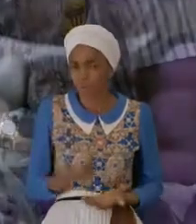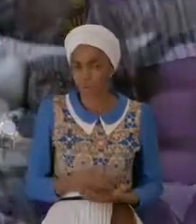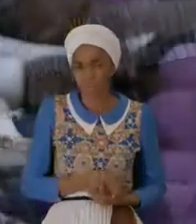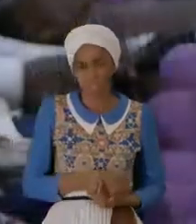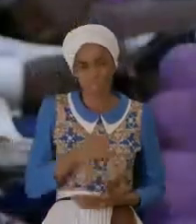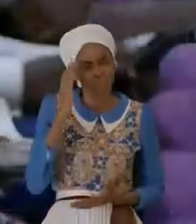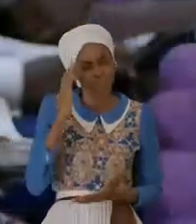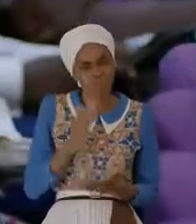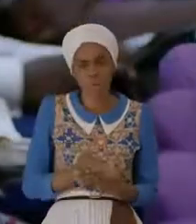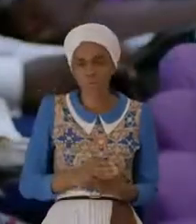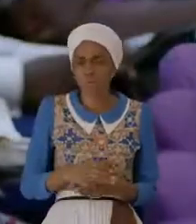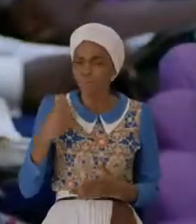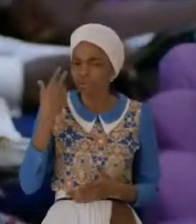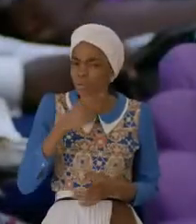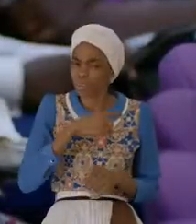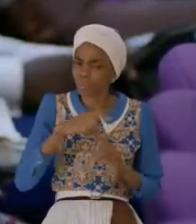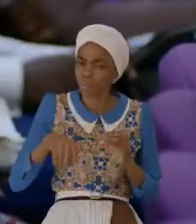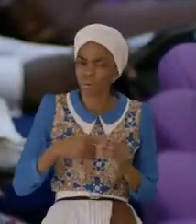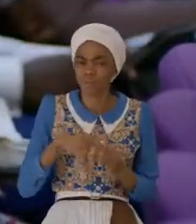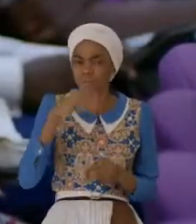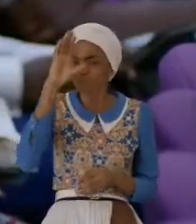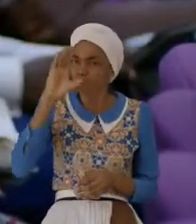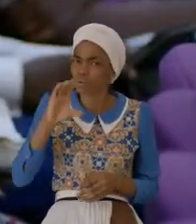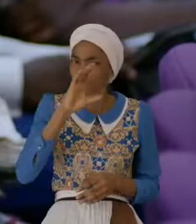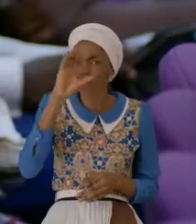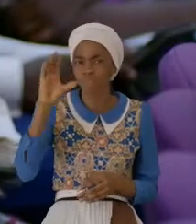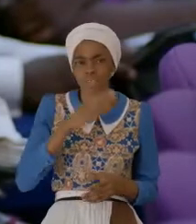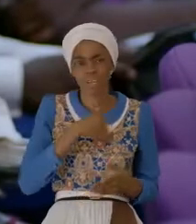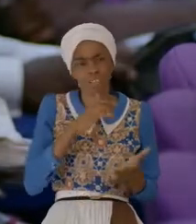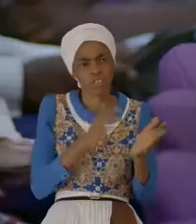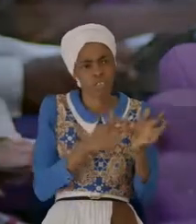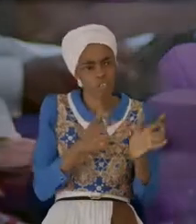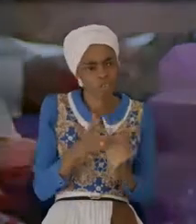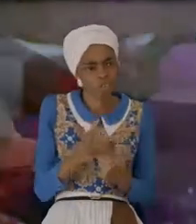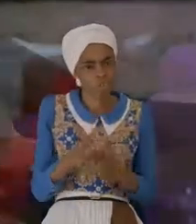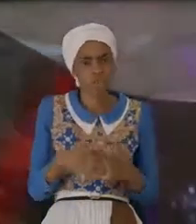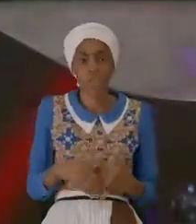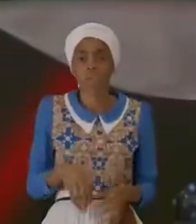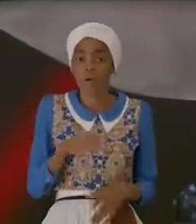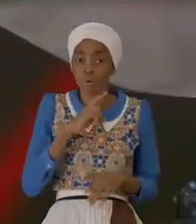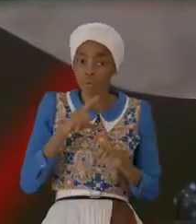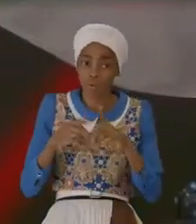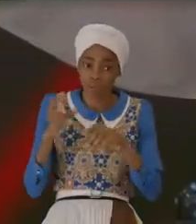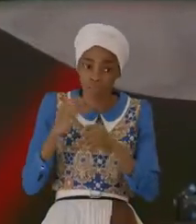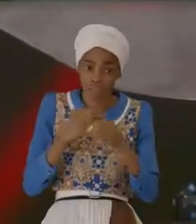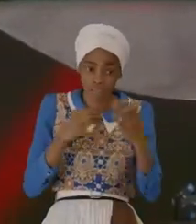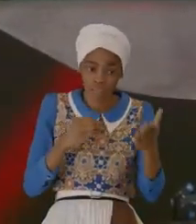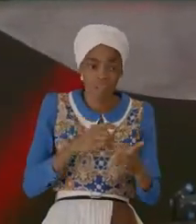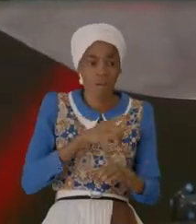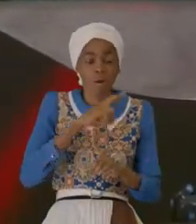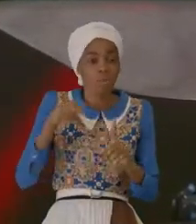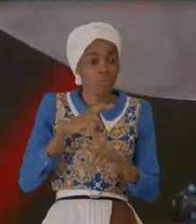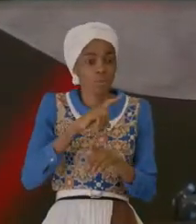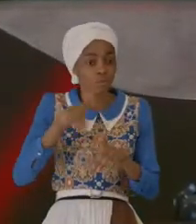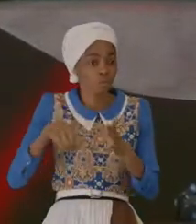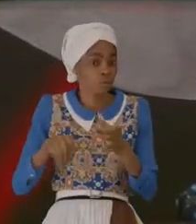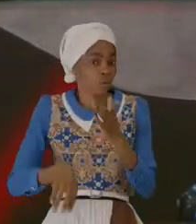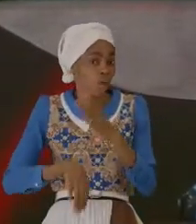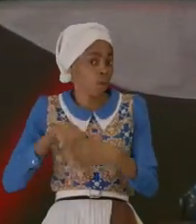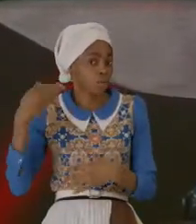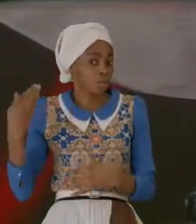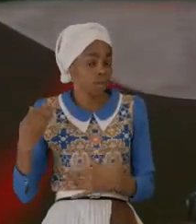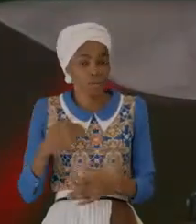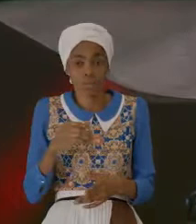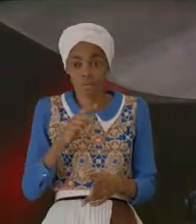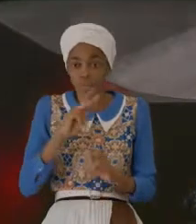and all that when he gets there when he gets all the places he still preaching circumcision all right if I